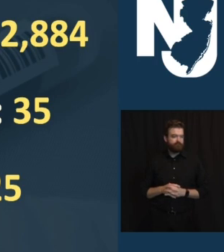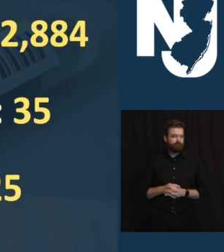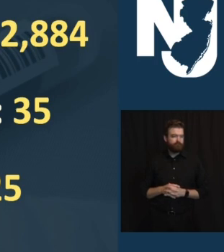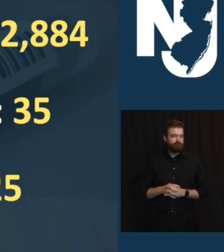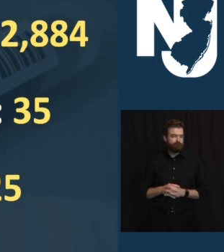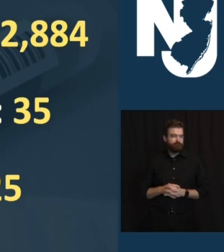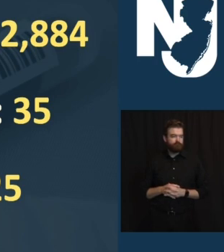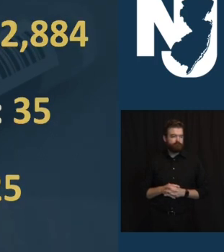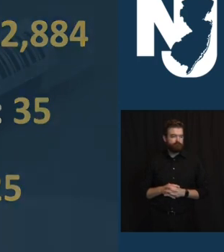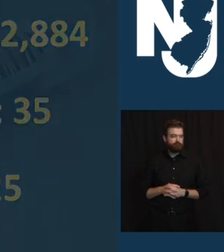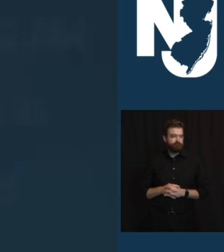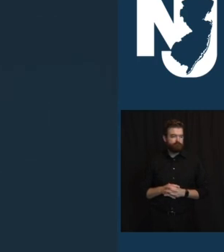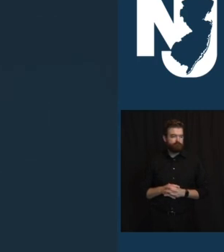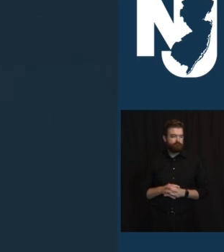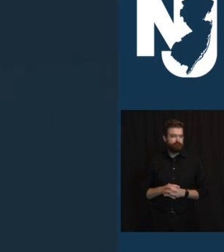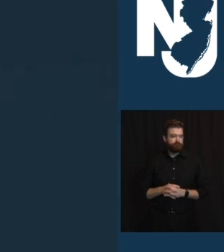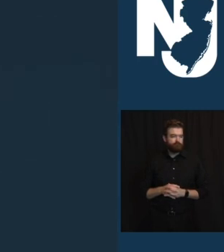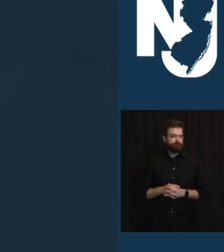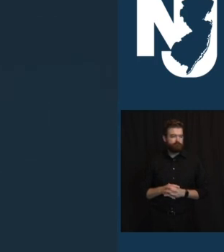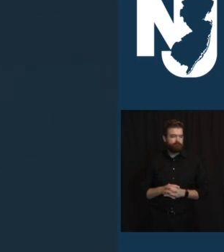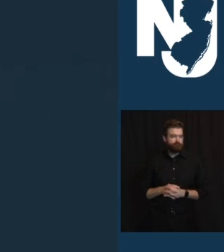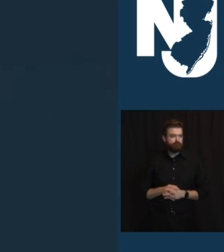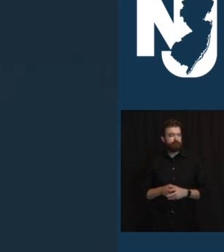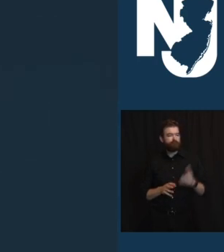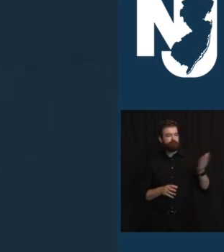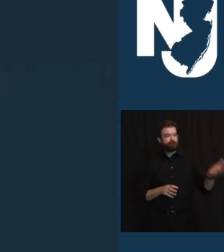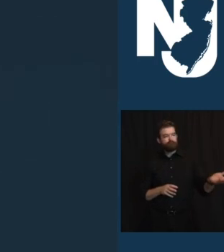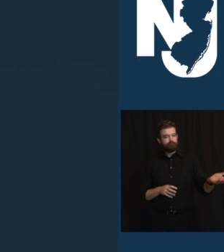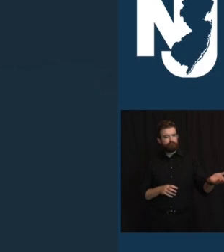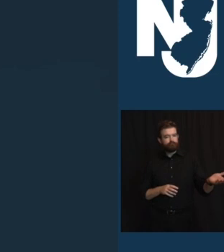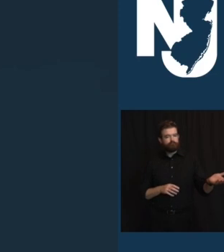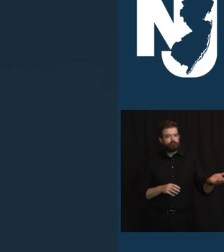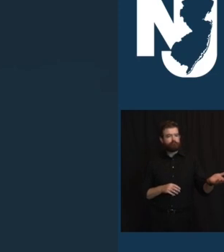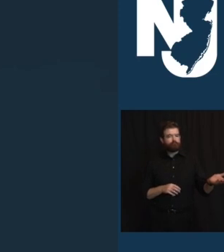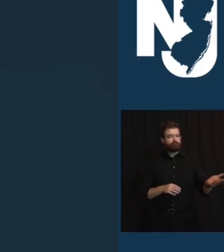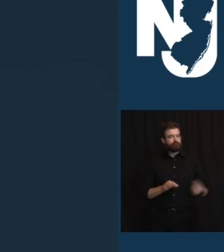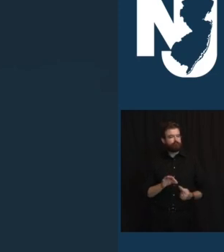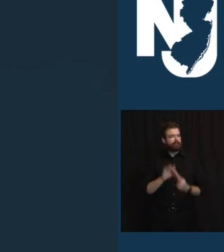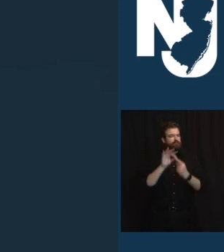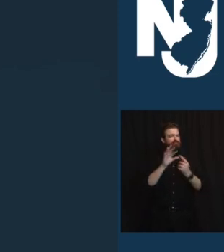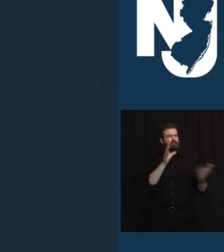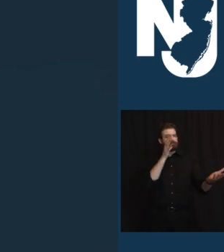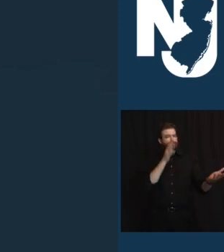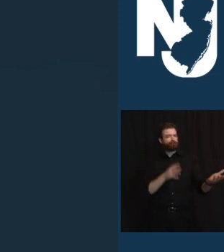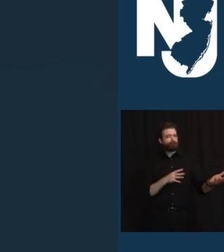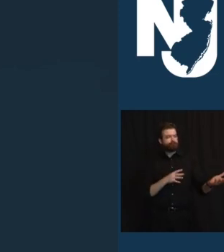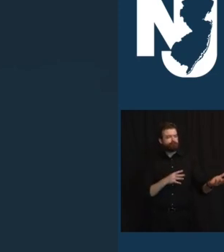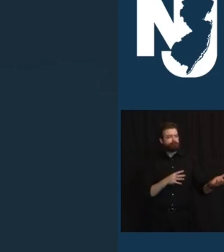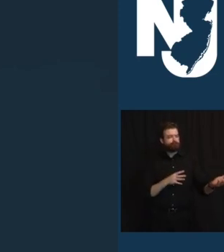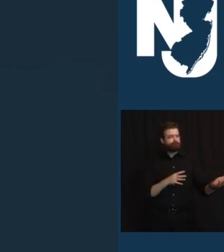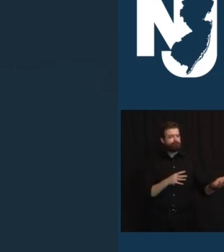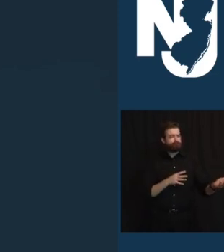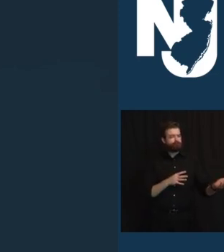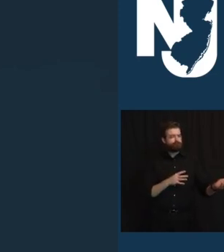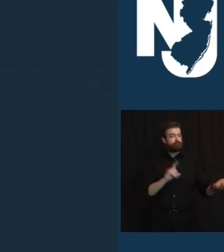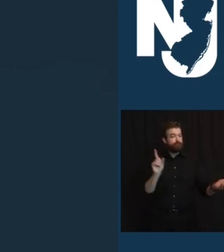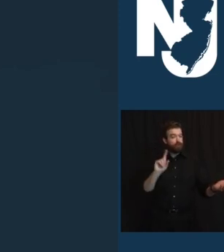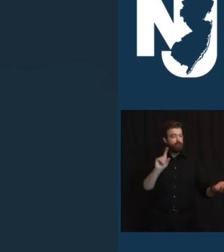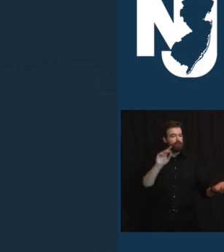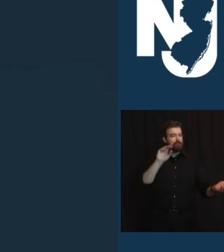We'll begin today by honoring the life and legacy of a pretty darn special woman, Morris County's Olga